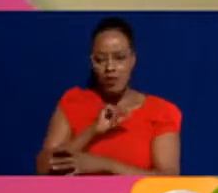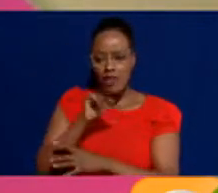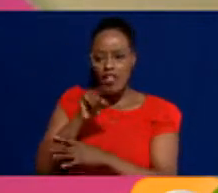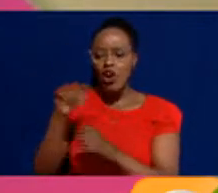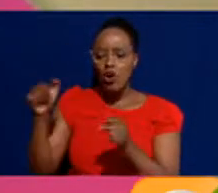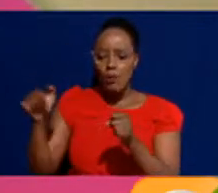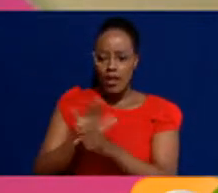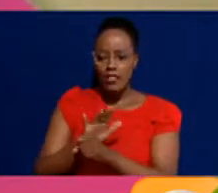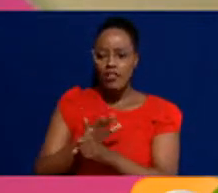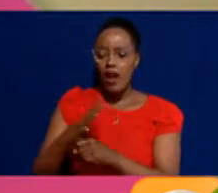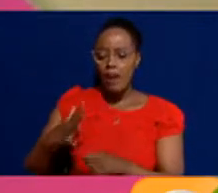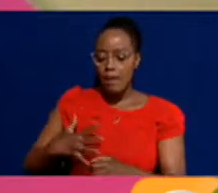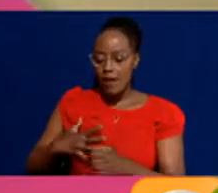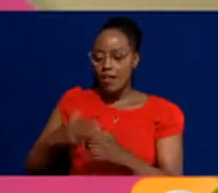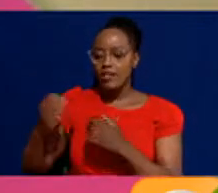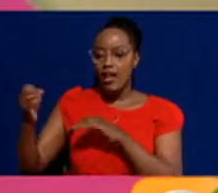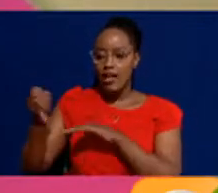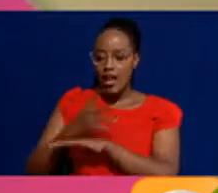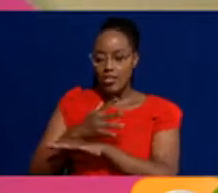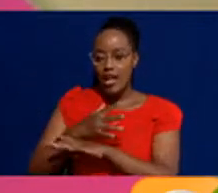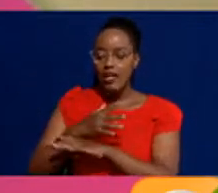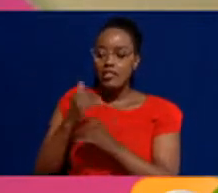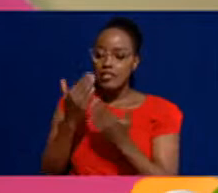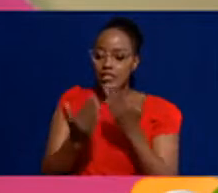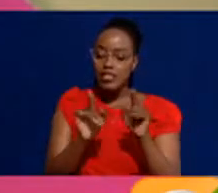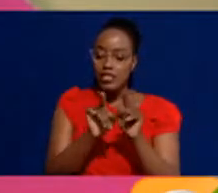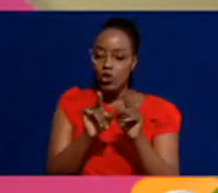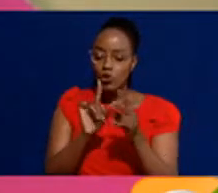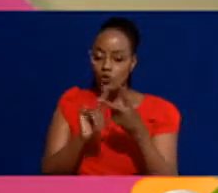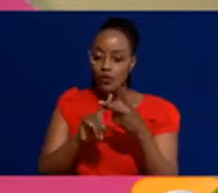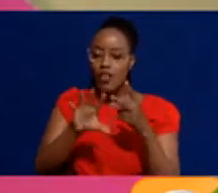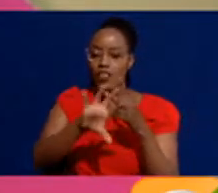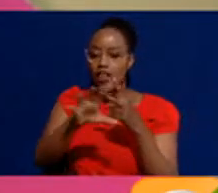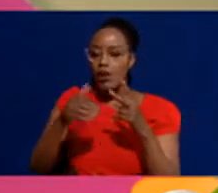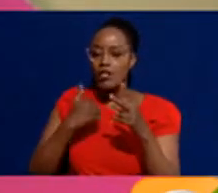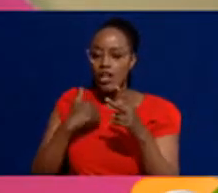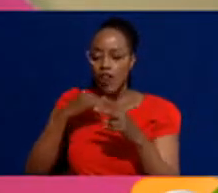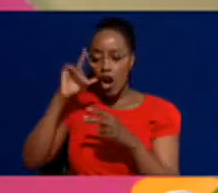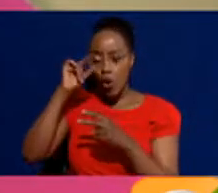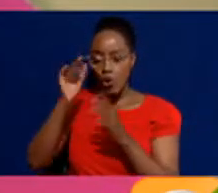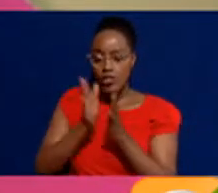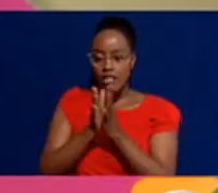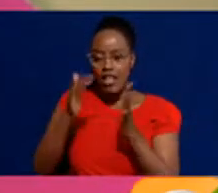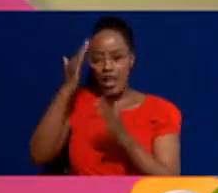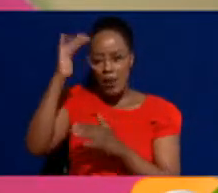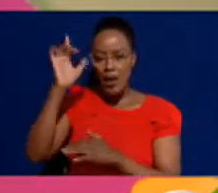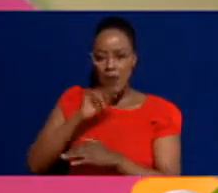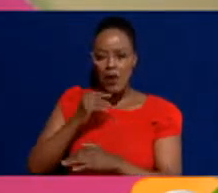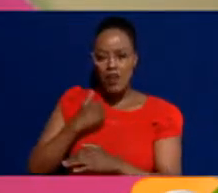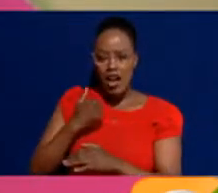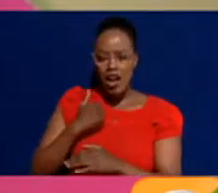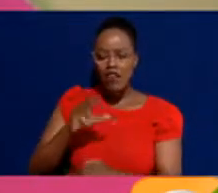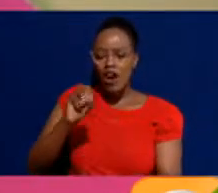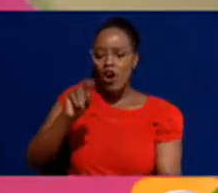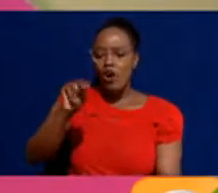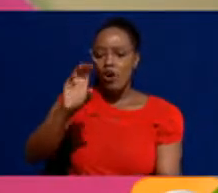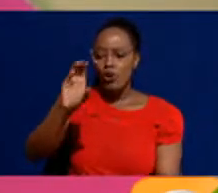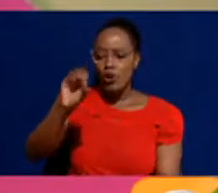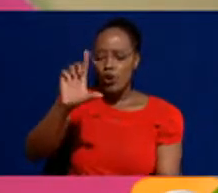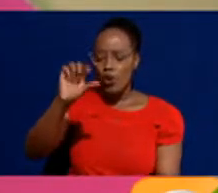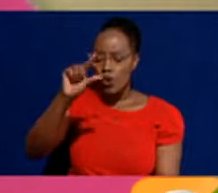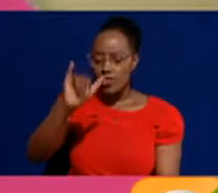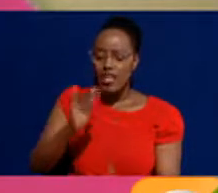breast cancer clinic. Mm-hmm. And then in the counties, we have Coast General. I know they have an oncology unit with